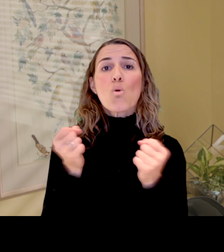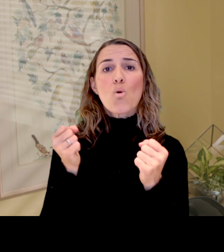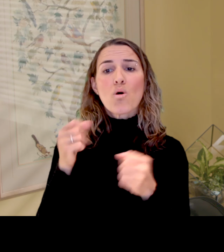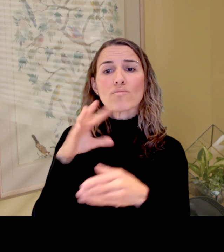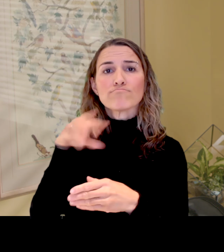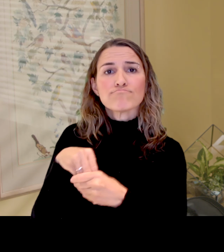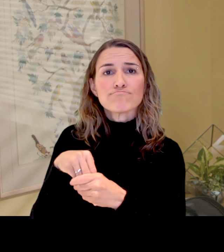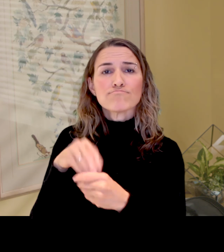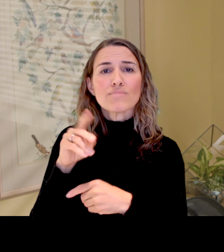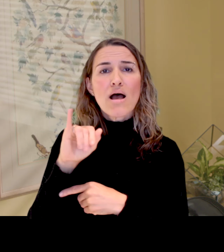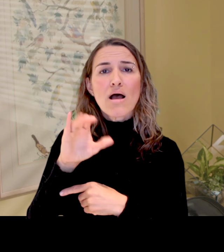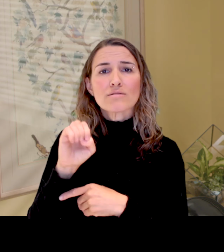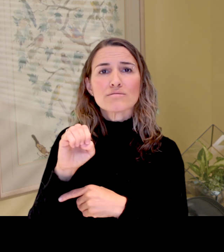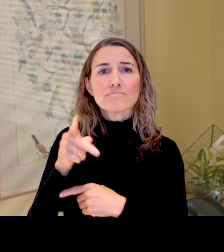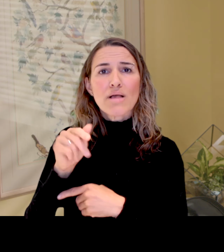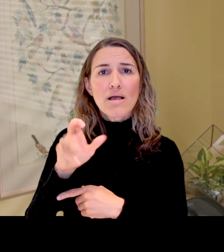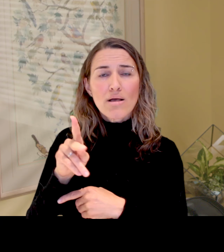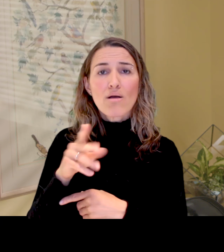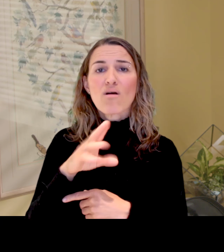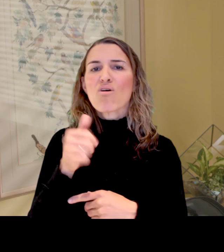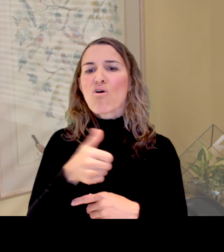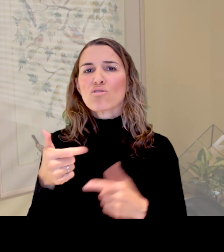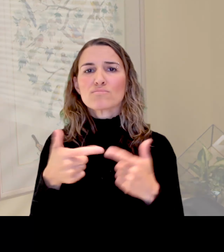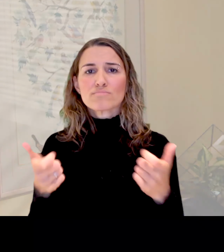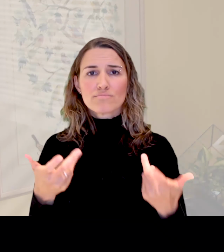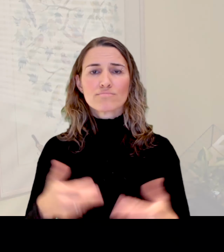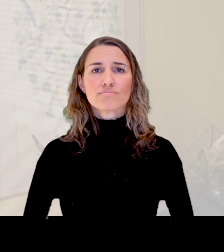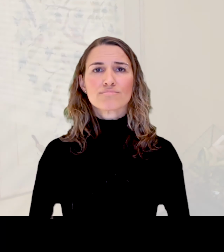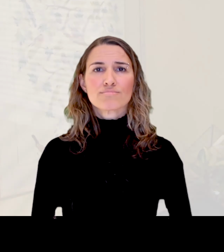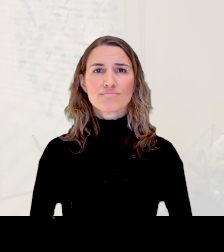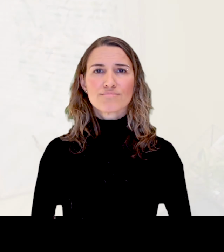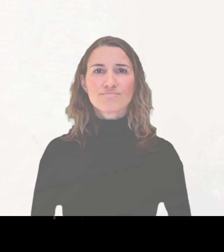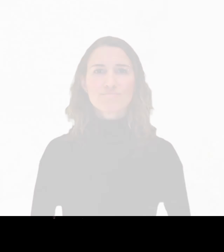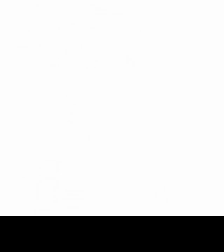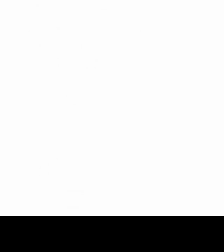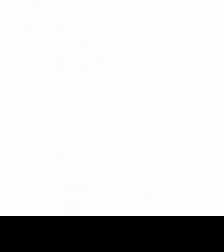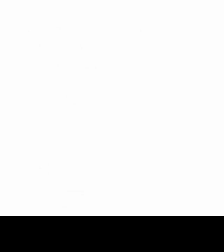cold pack, and other items you'll need.